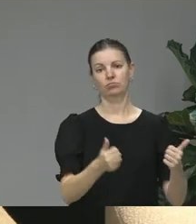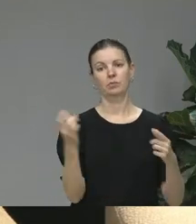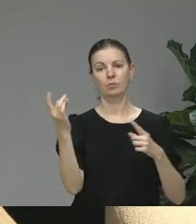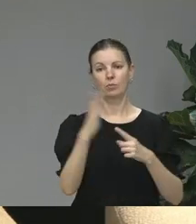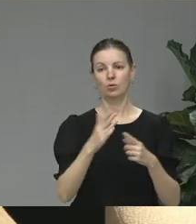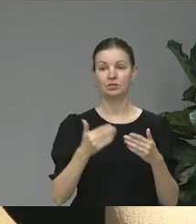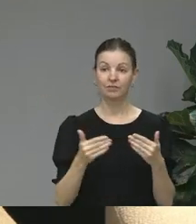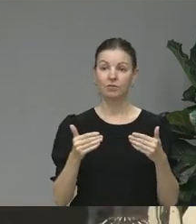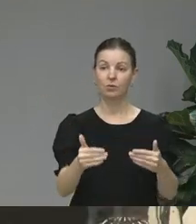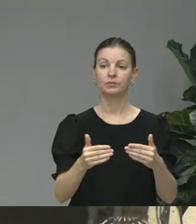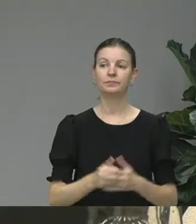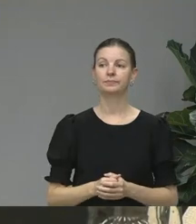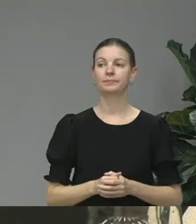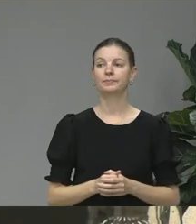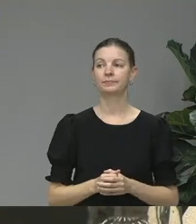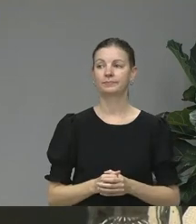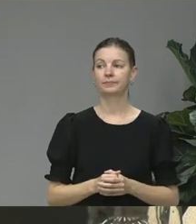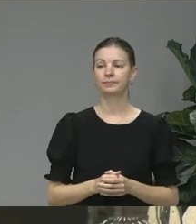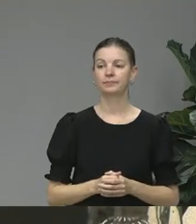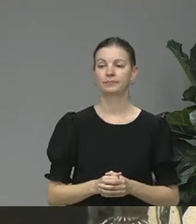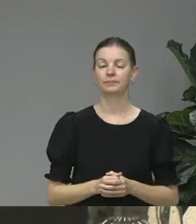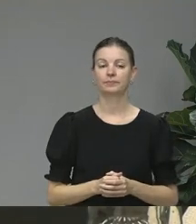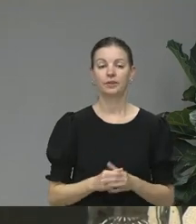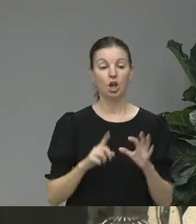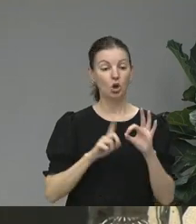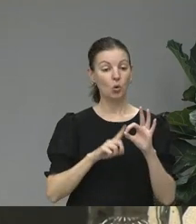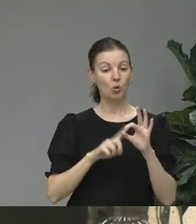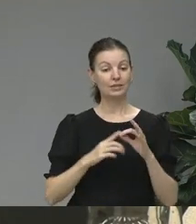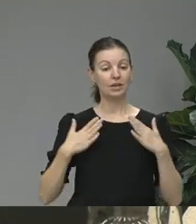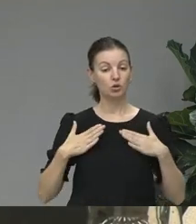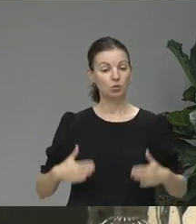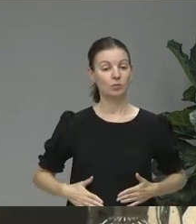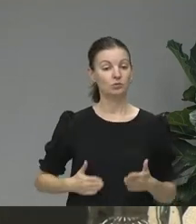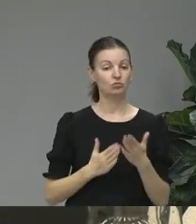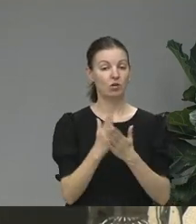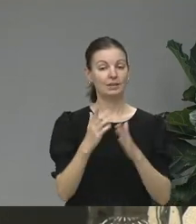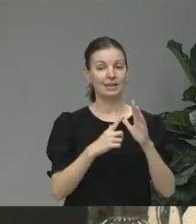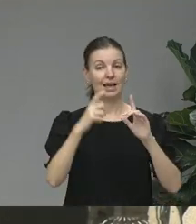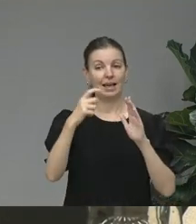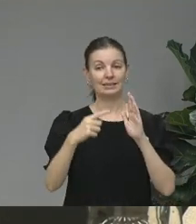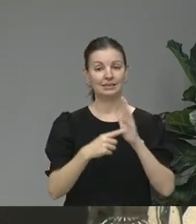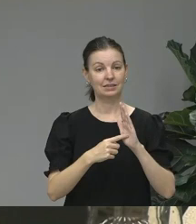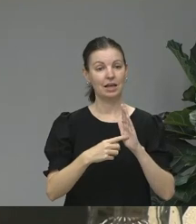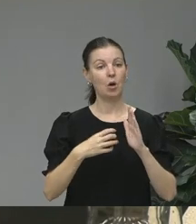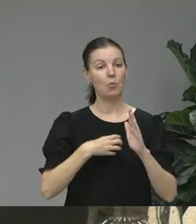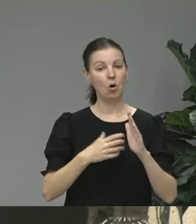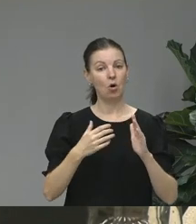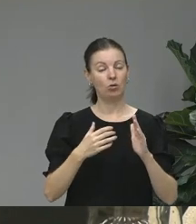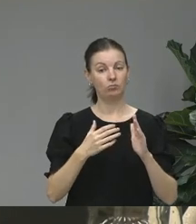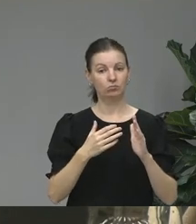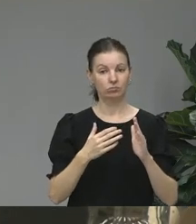forward. Yeah, great. Peter, the Queensland Human Rights Act went further than the Victorian Act